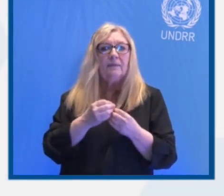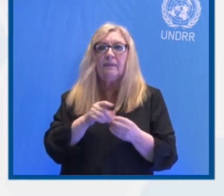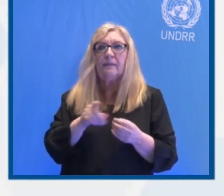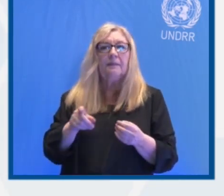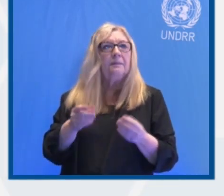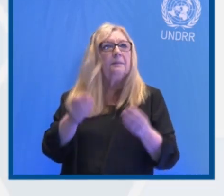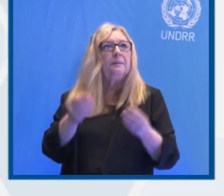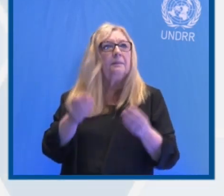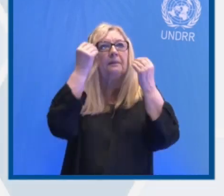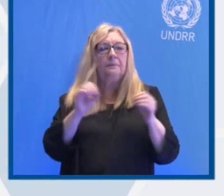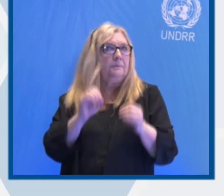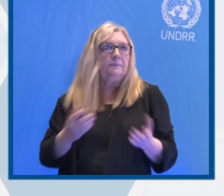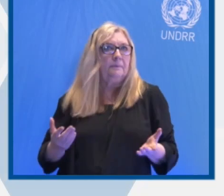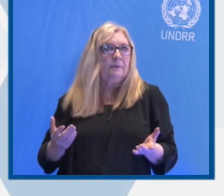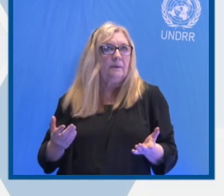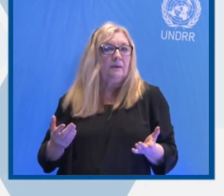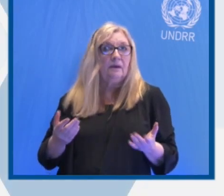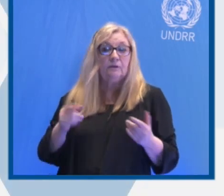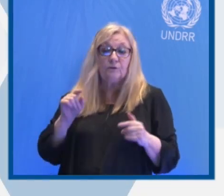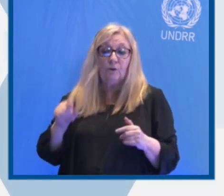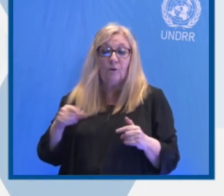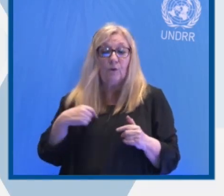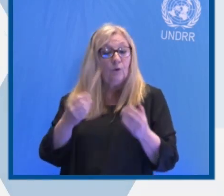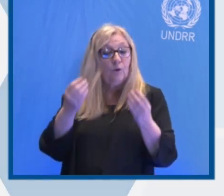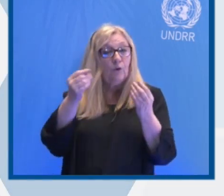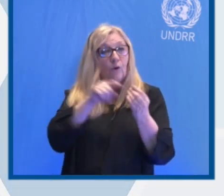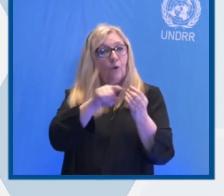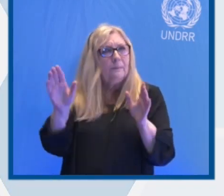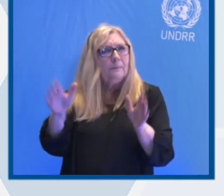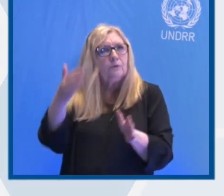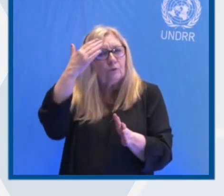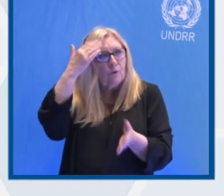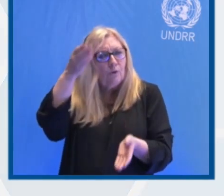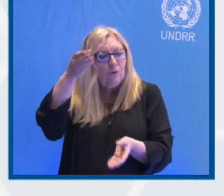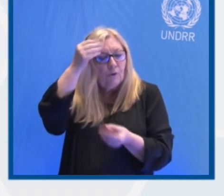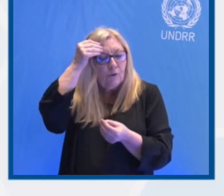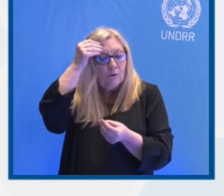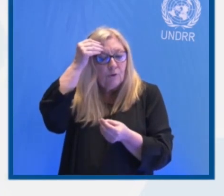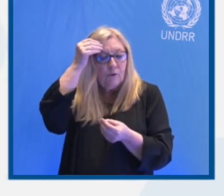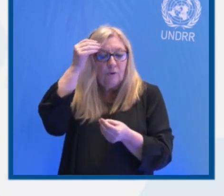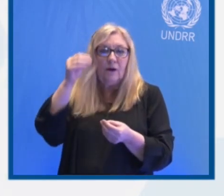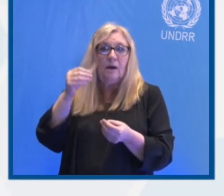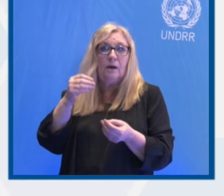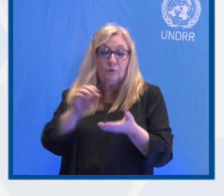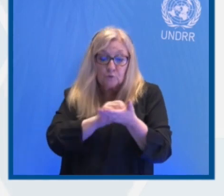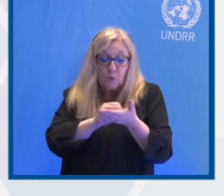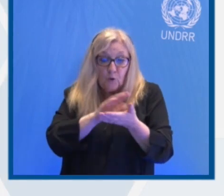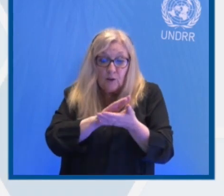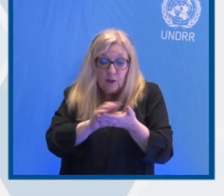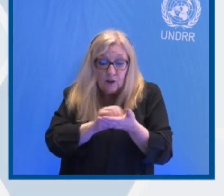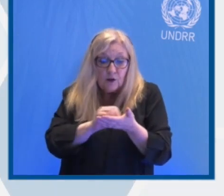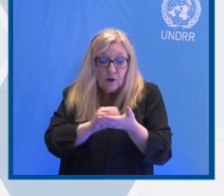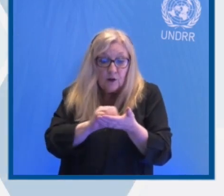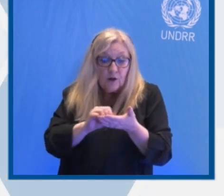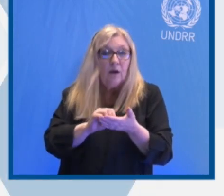that it should involve both youth and also women, not necessarily